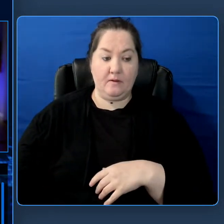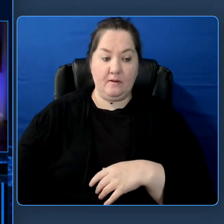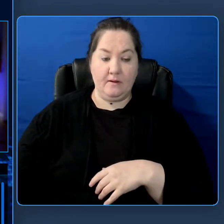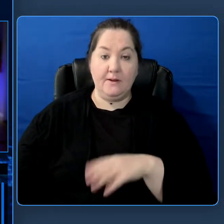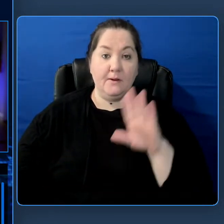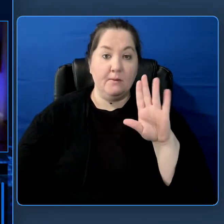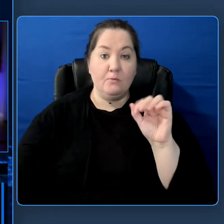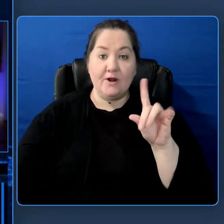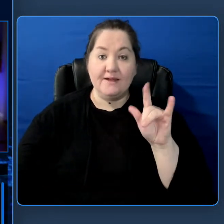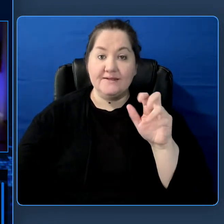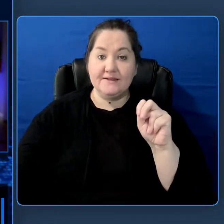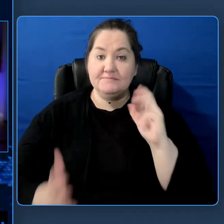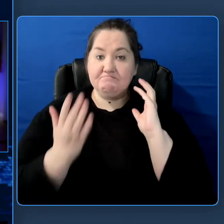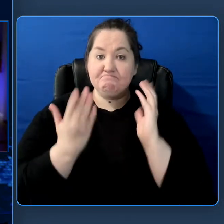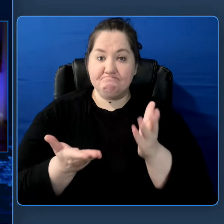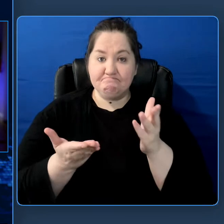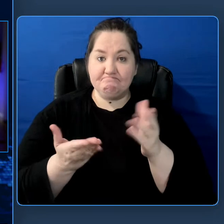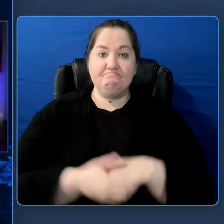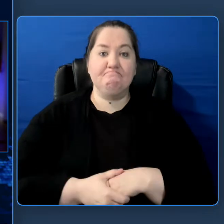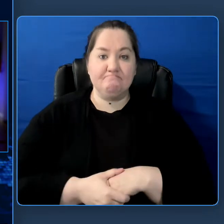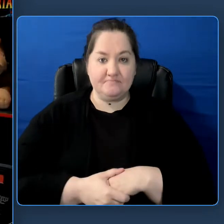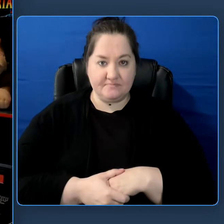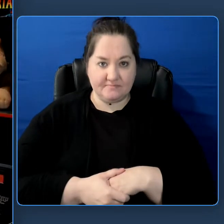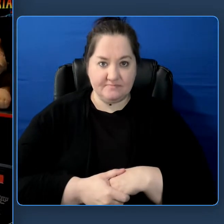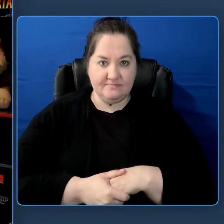Go ahead, Brendan.